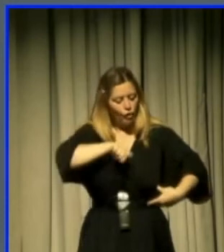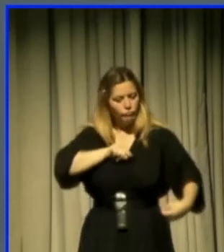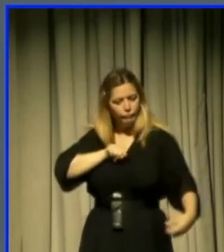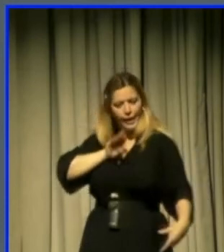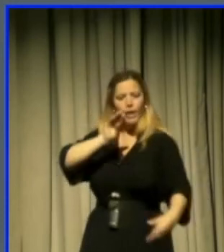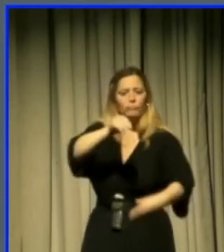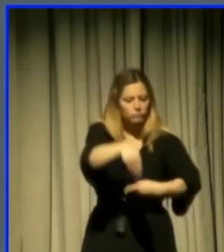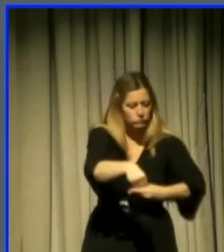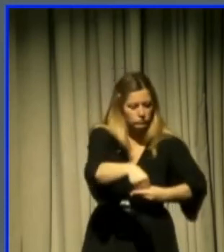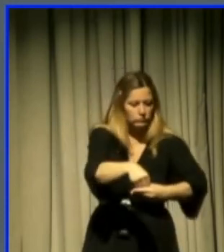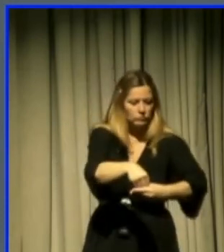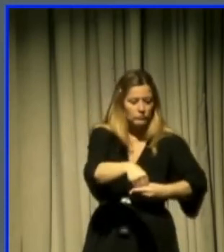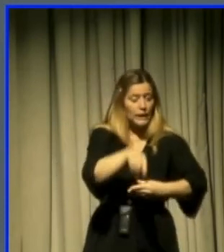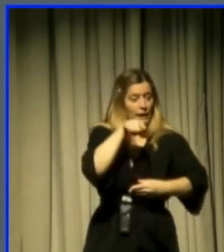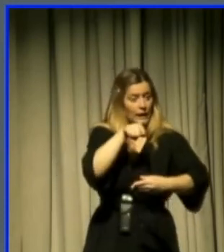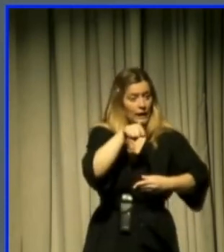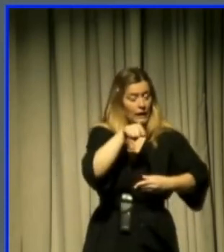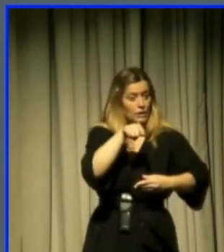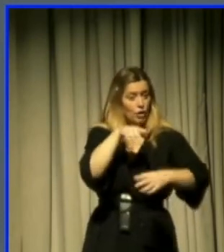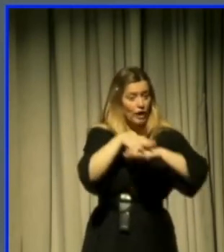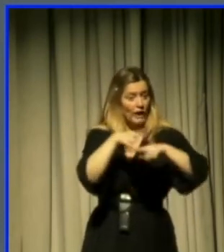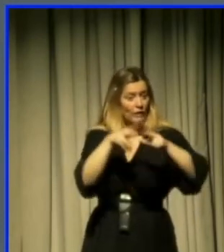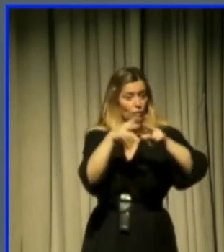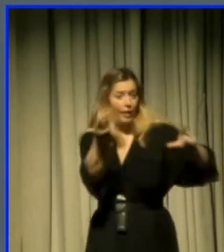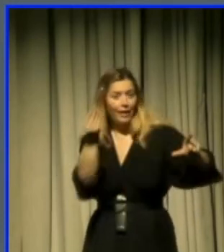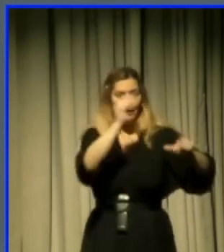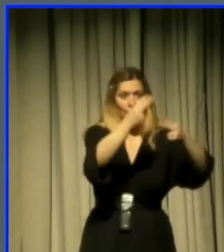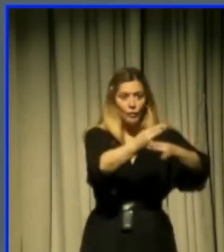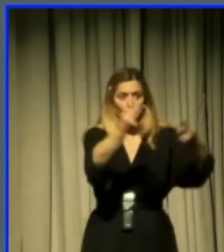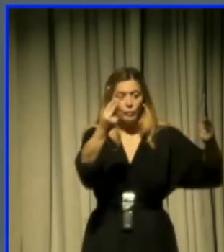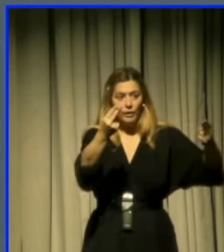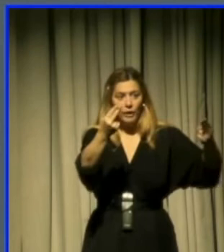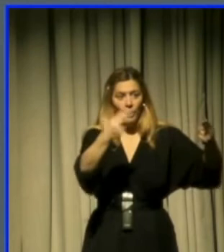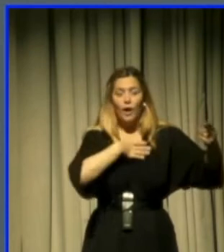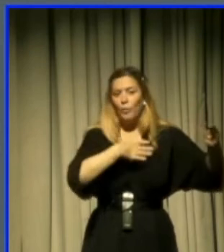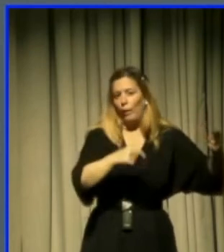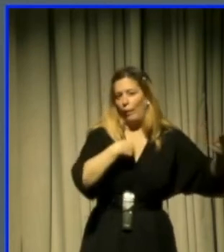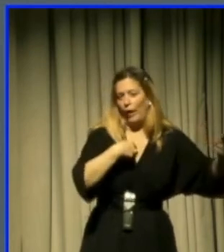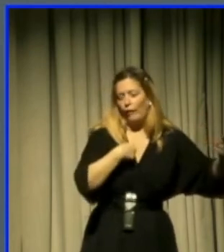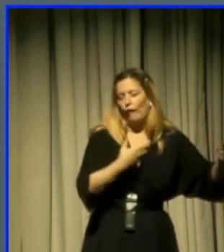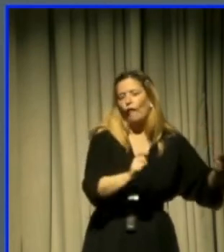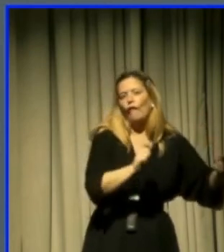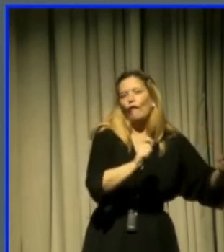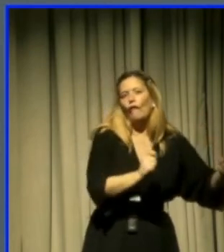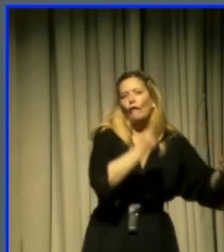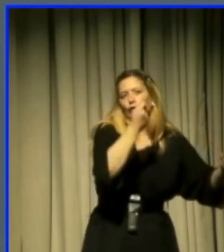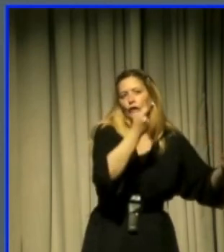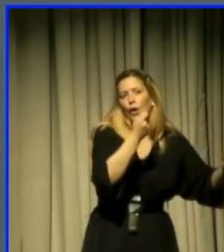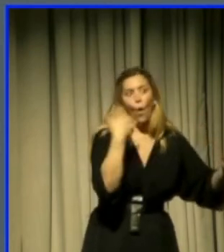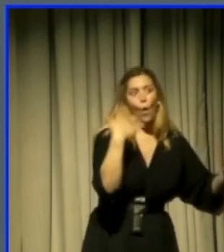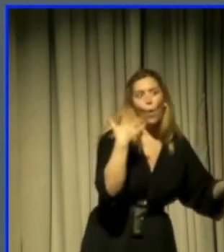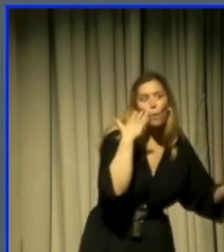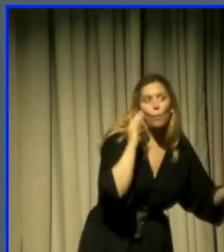actually predicting what are the reaction of people looking at this kind of photo. This is for the, let's say,